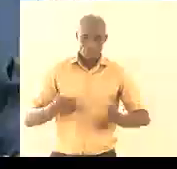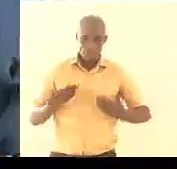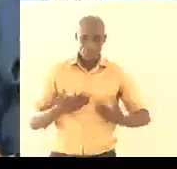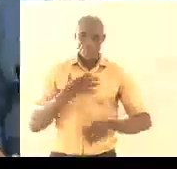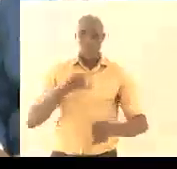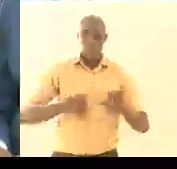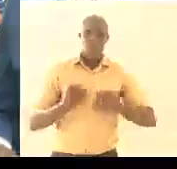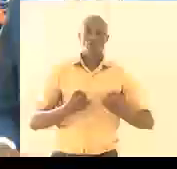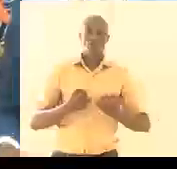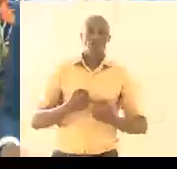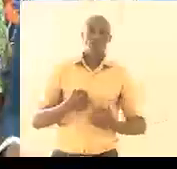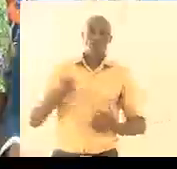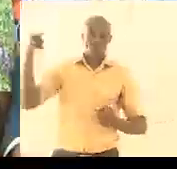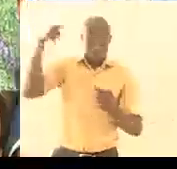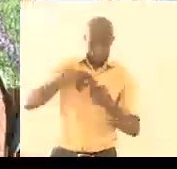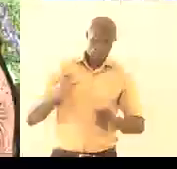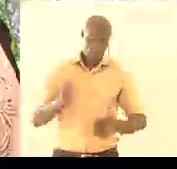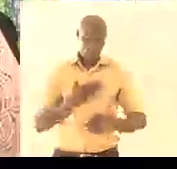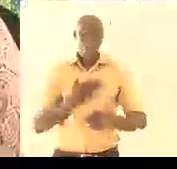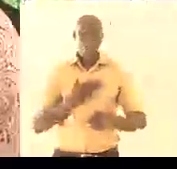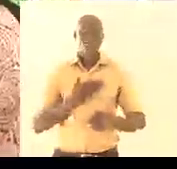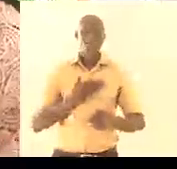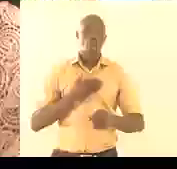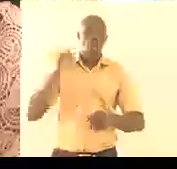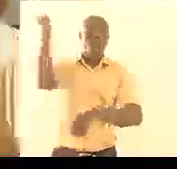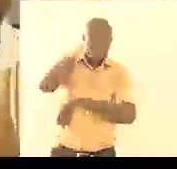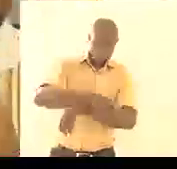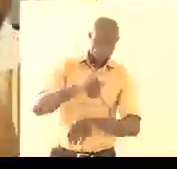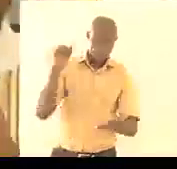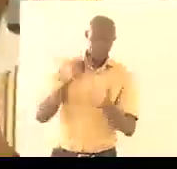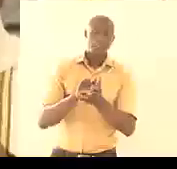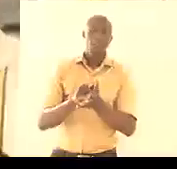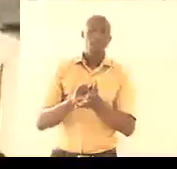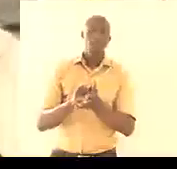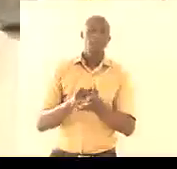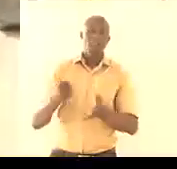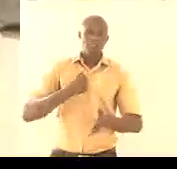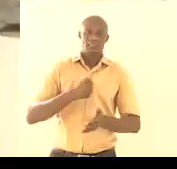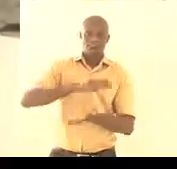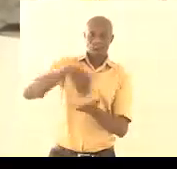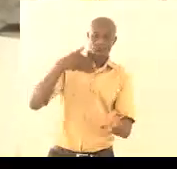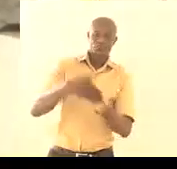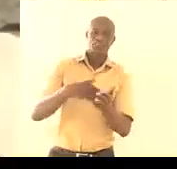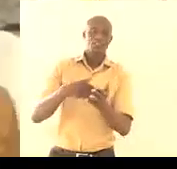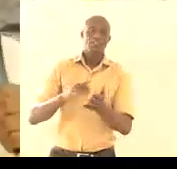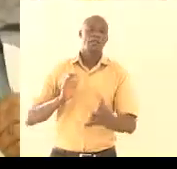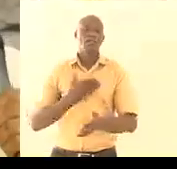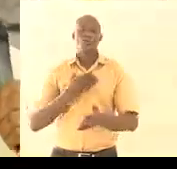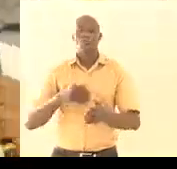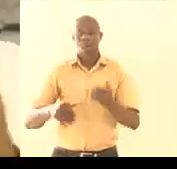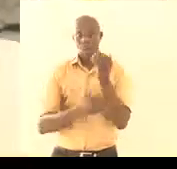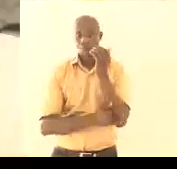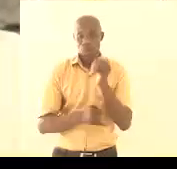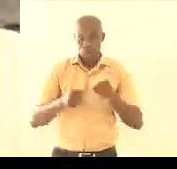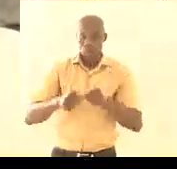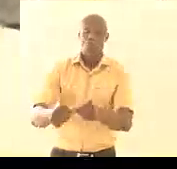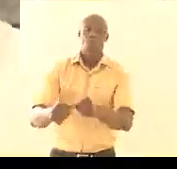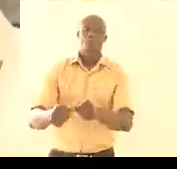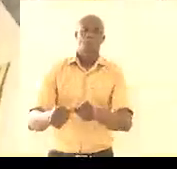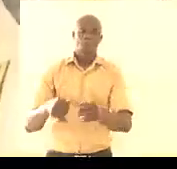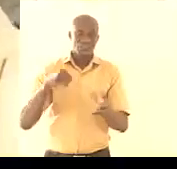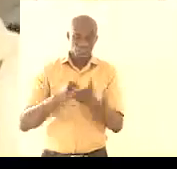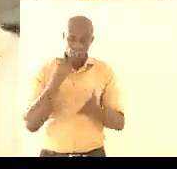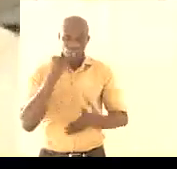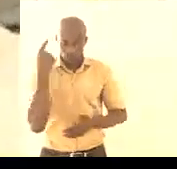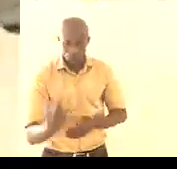will continue to be like this until we conquer that demon of self-centeredness. We will continue like this. It